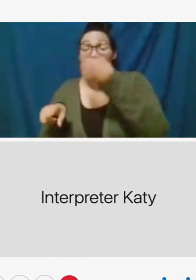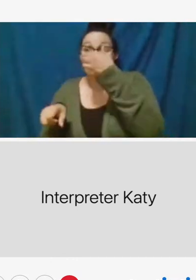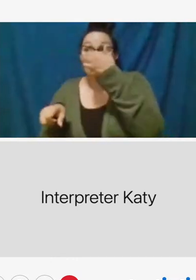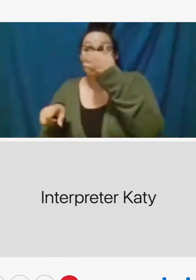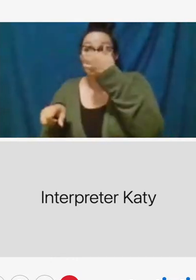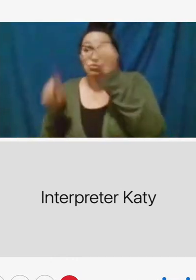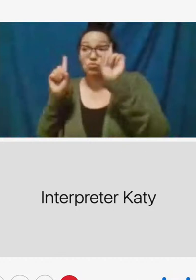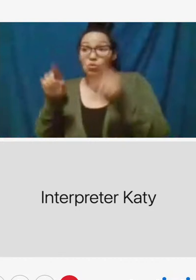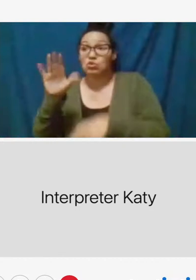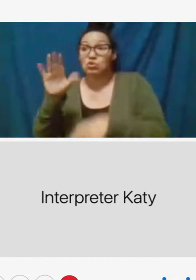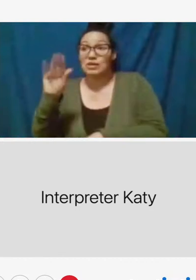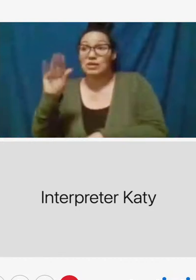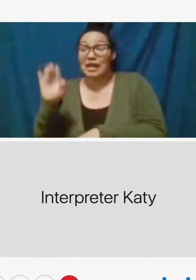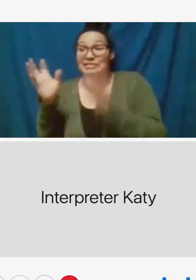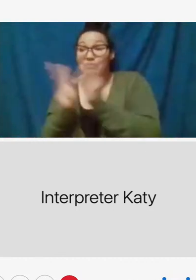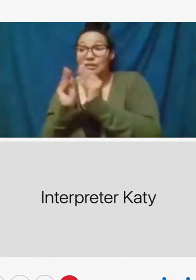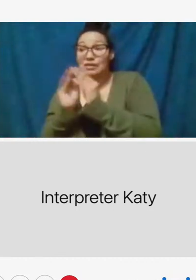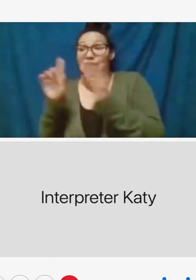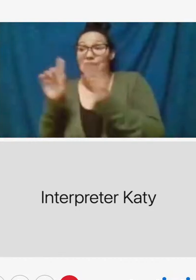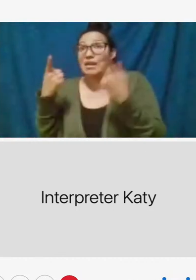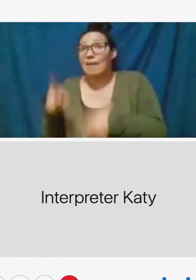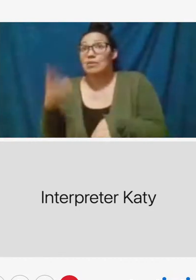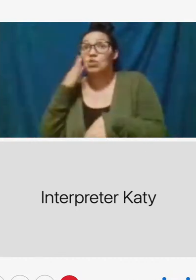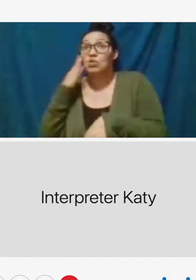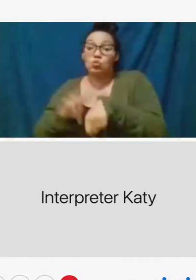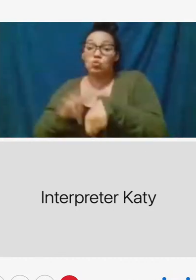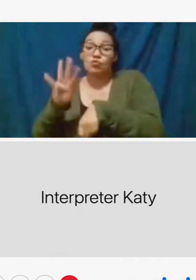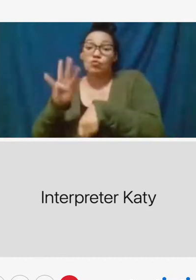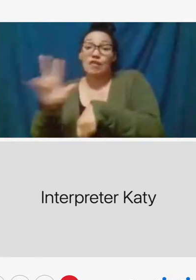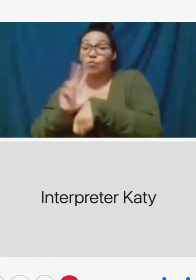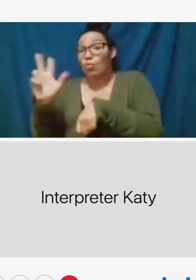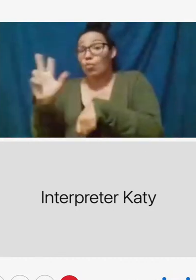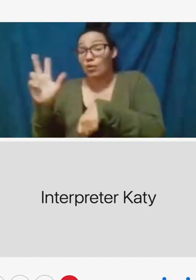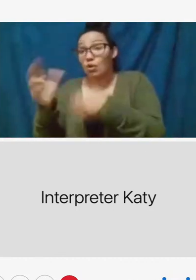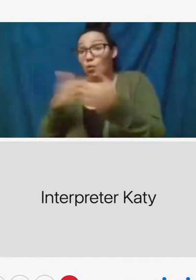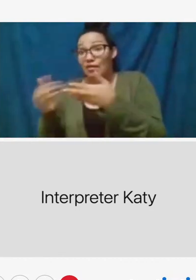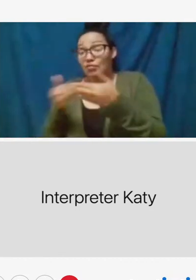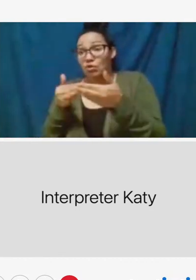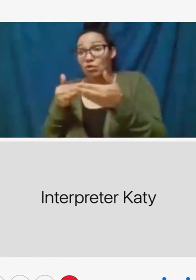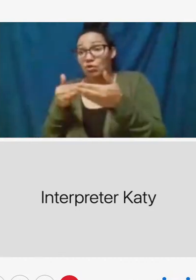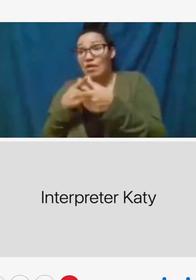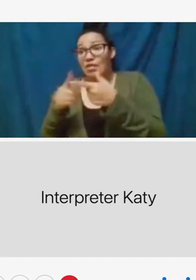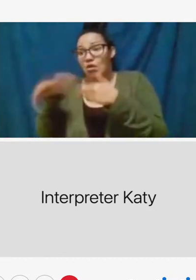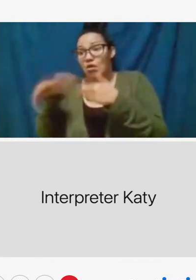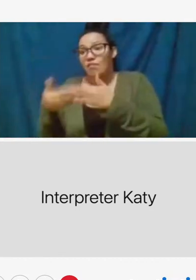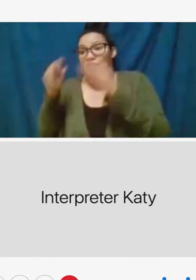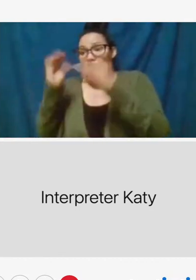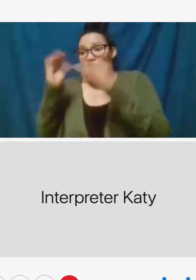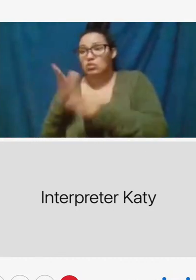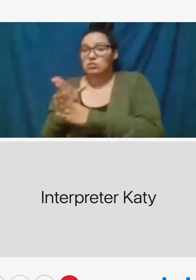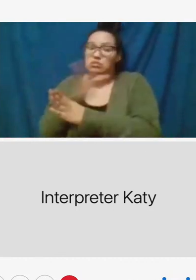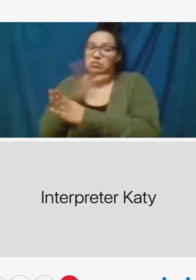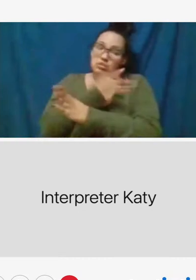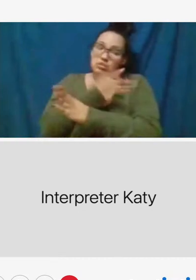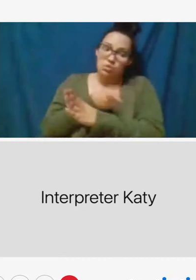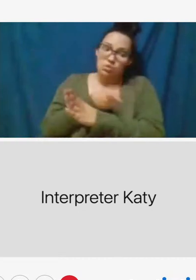at you know 2:45 or 3 o'clock or whatever and all the teachers on this side of the district that don't get out until 3:30 or 4